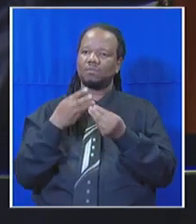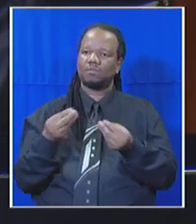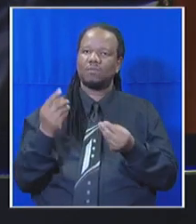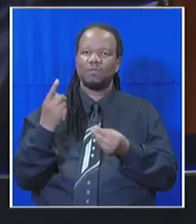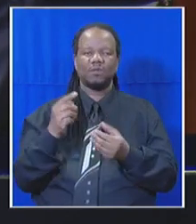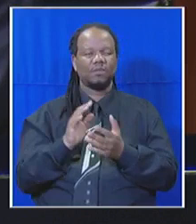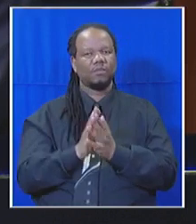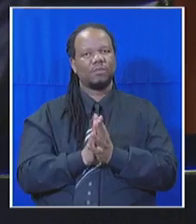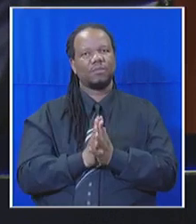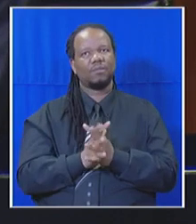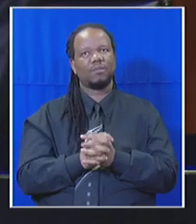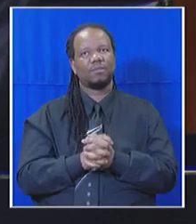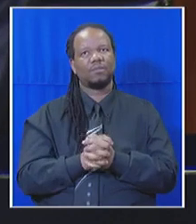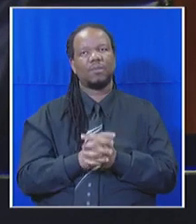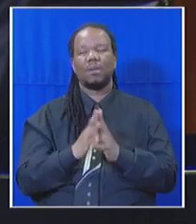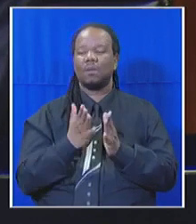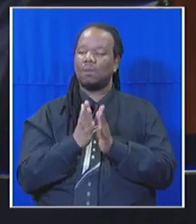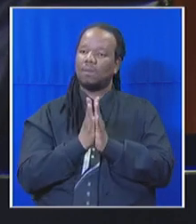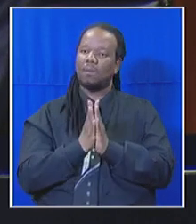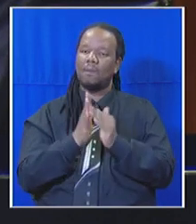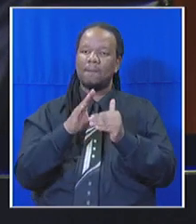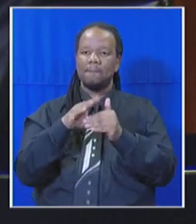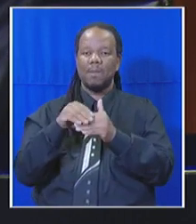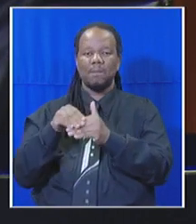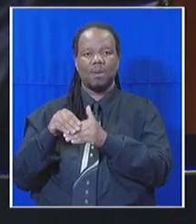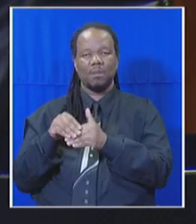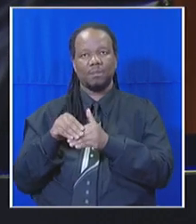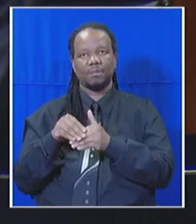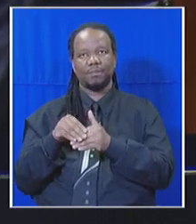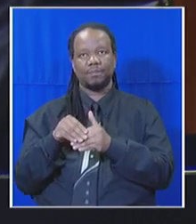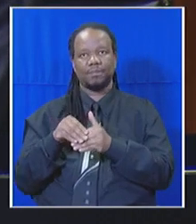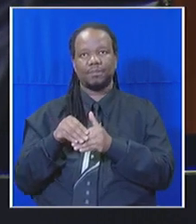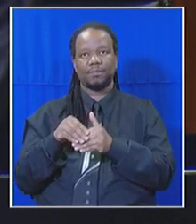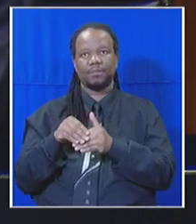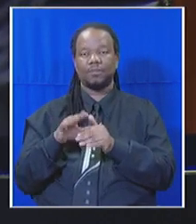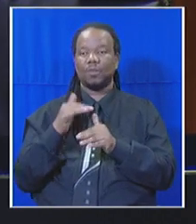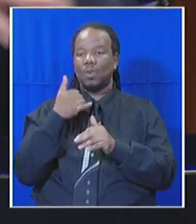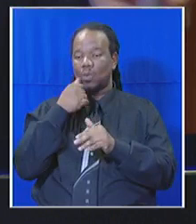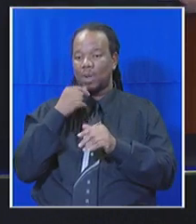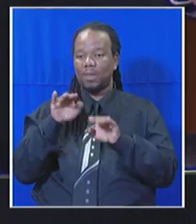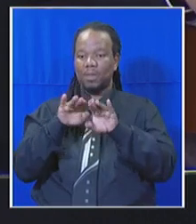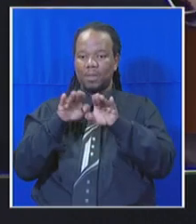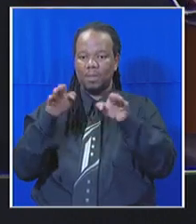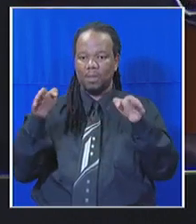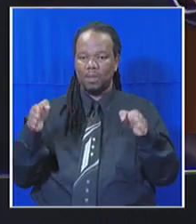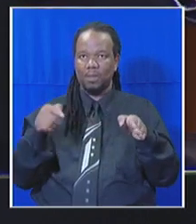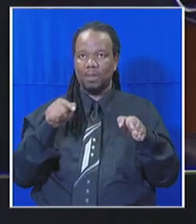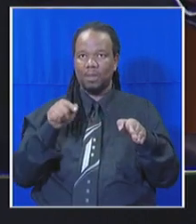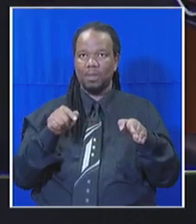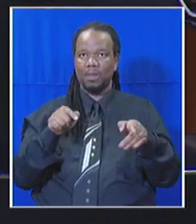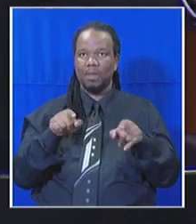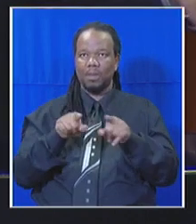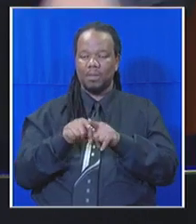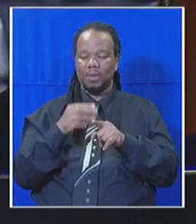I request honourable members that once they have used the podium, is to make use of the passage immediately